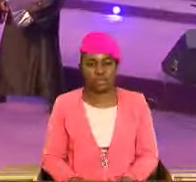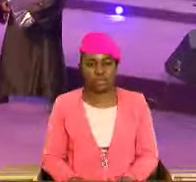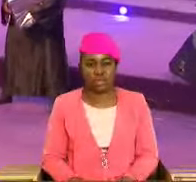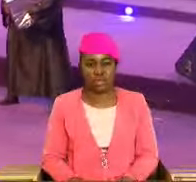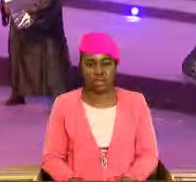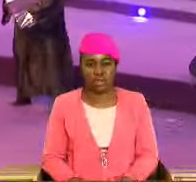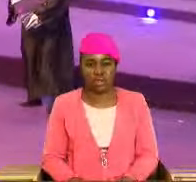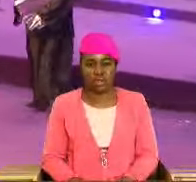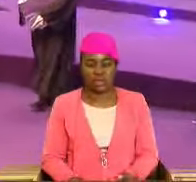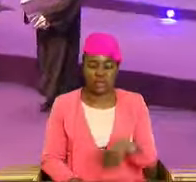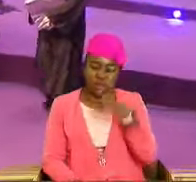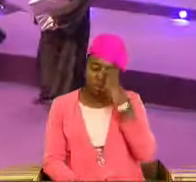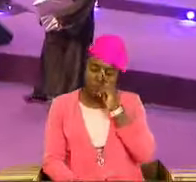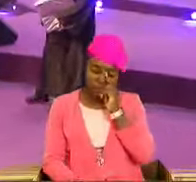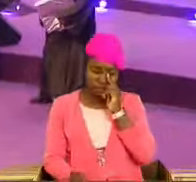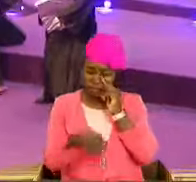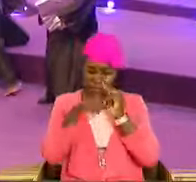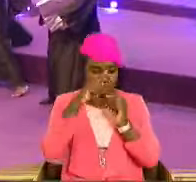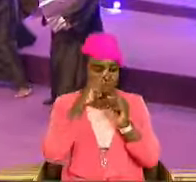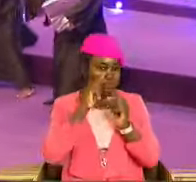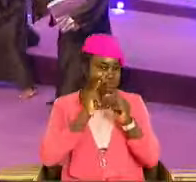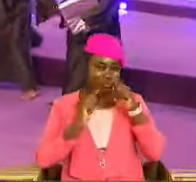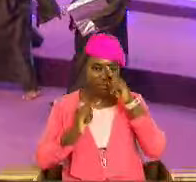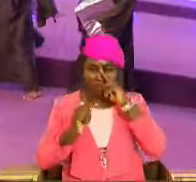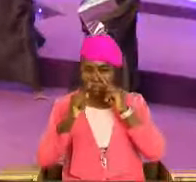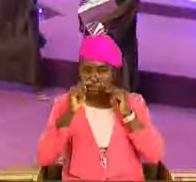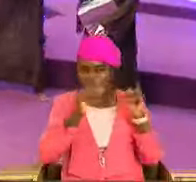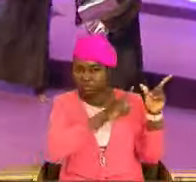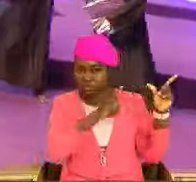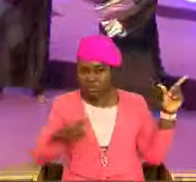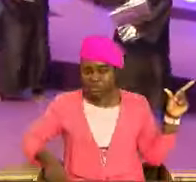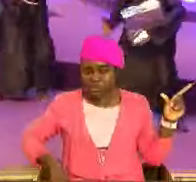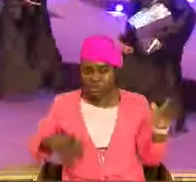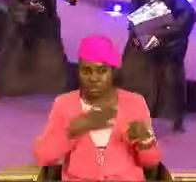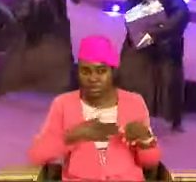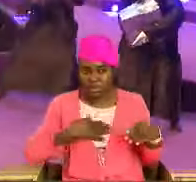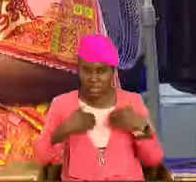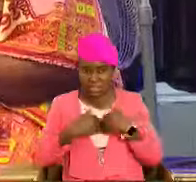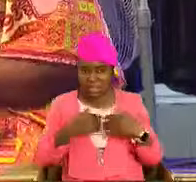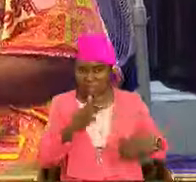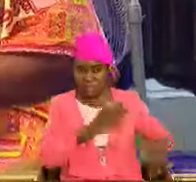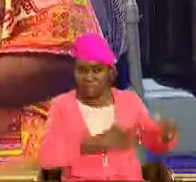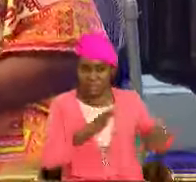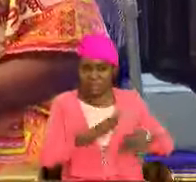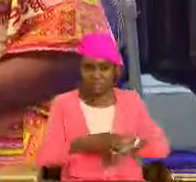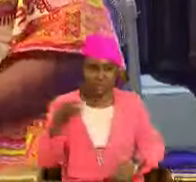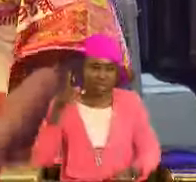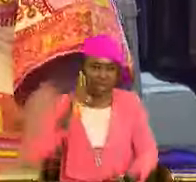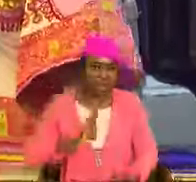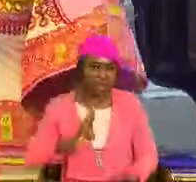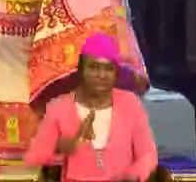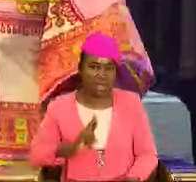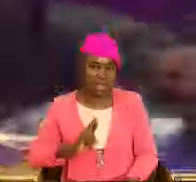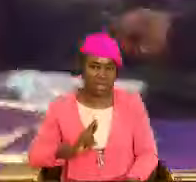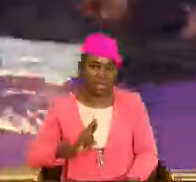clothes Lord please have Mery on please Lord jobless